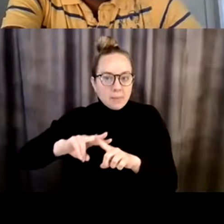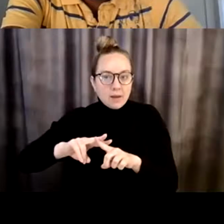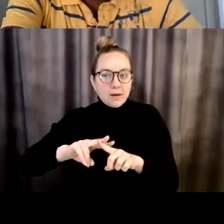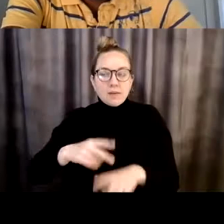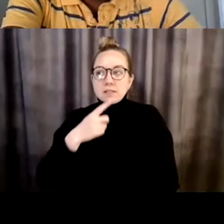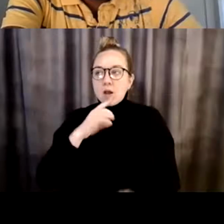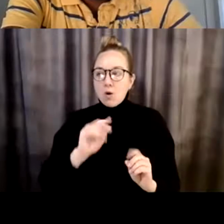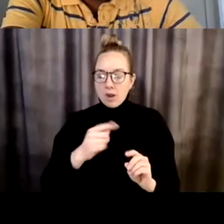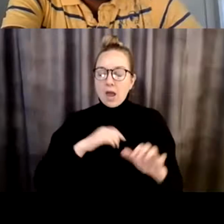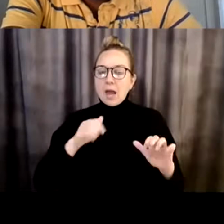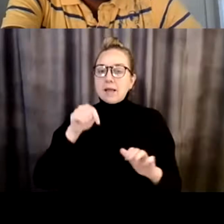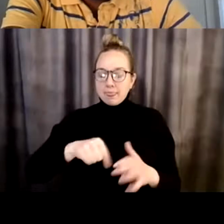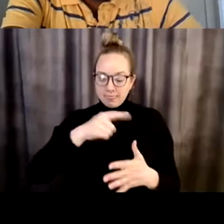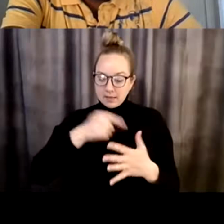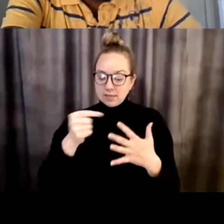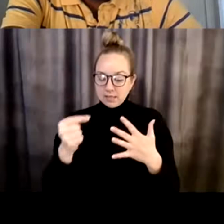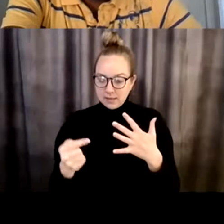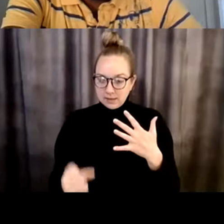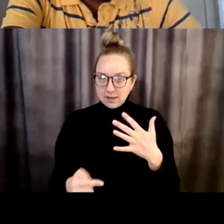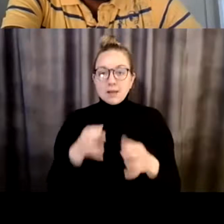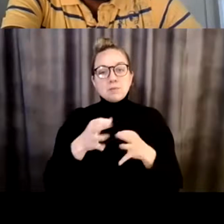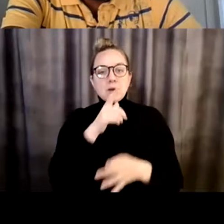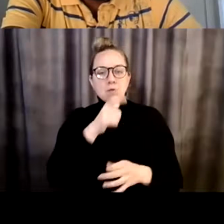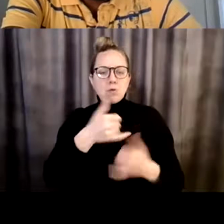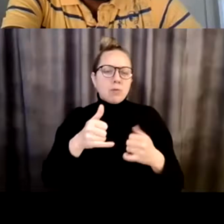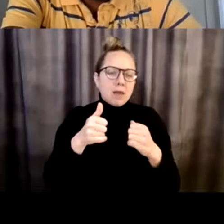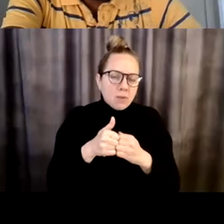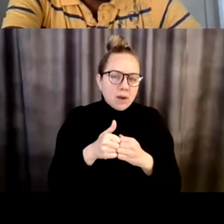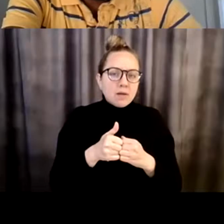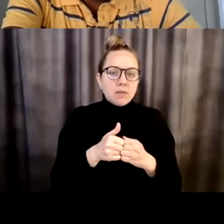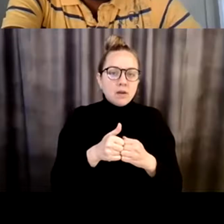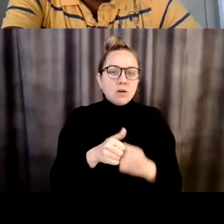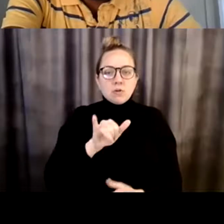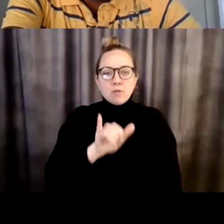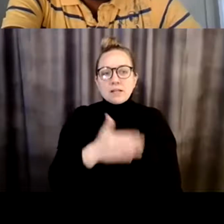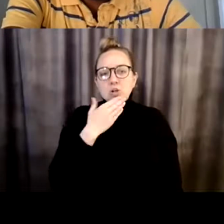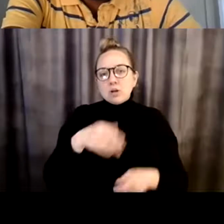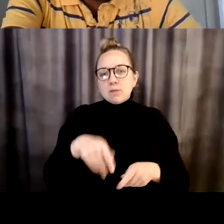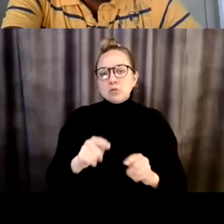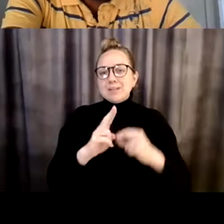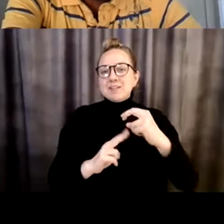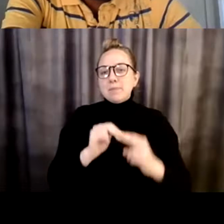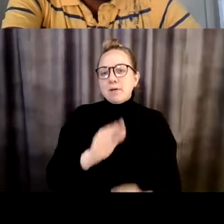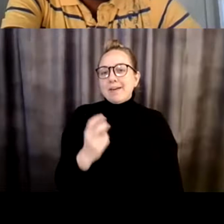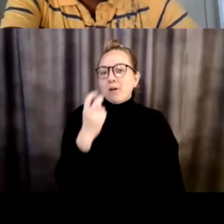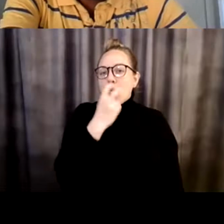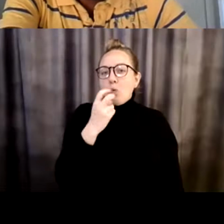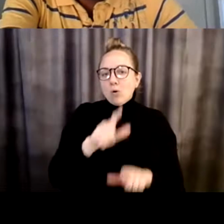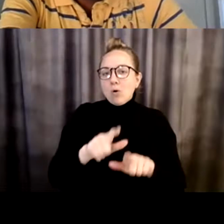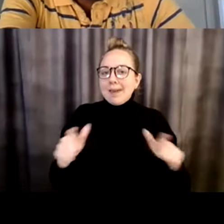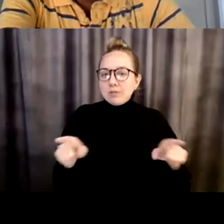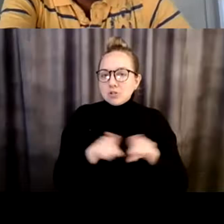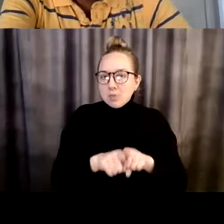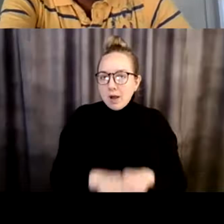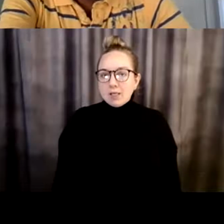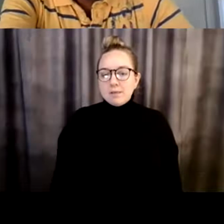Who were you playing with? So that opportunity to also build that oral language is so important for our students. And so play,